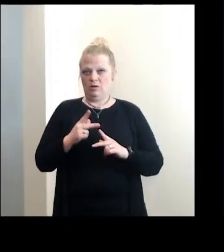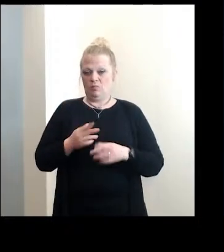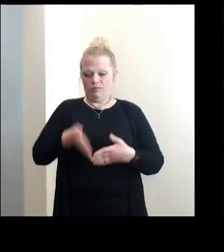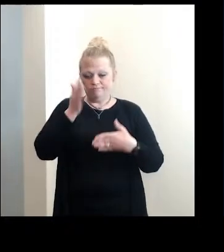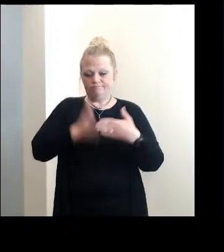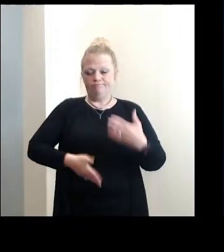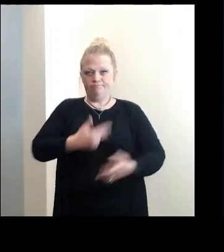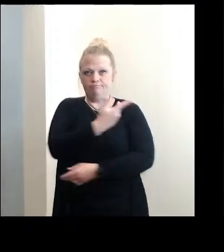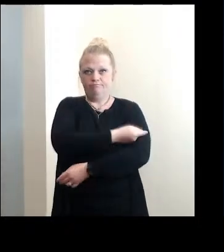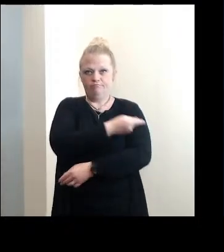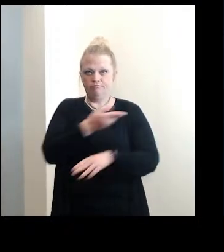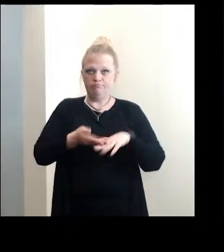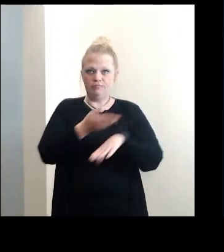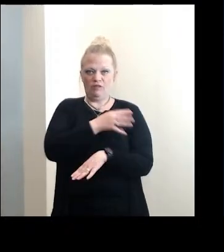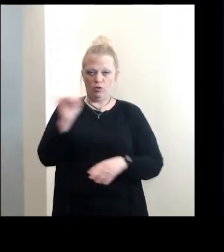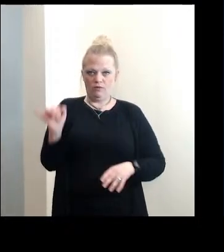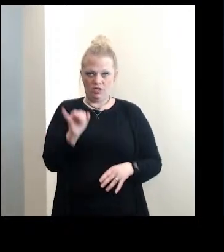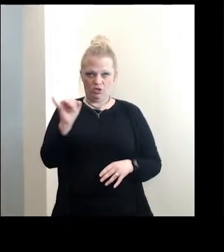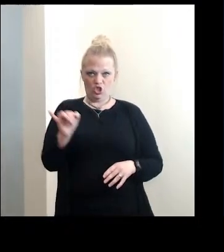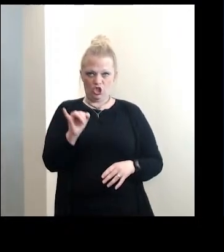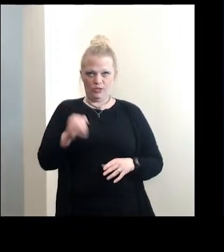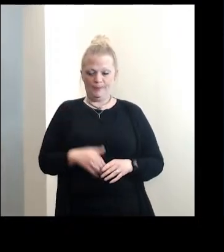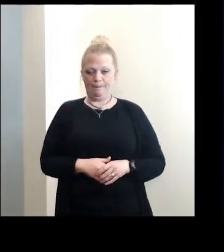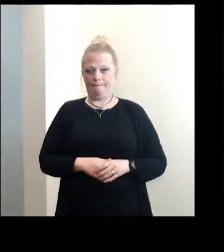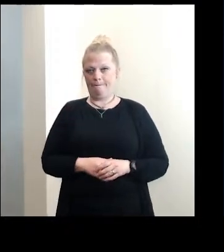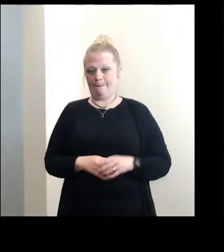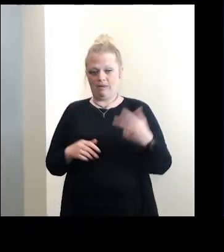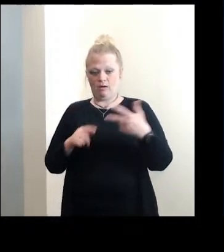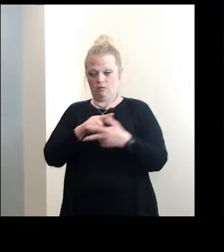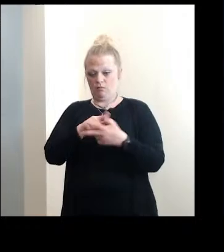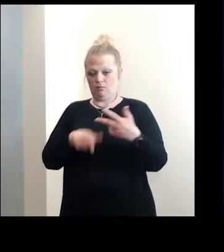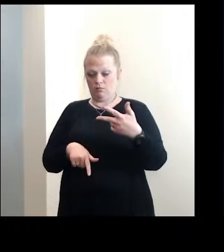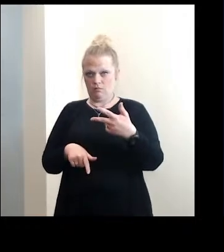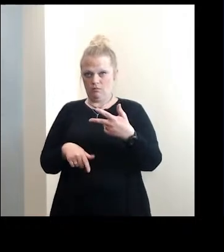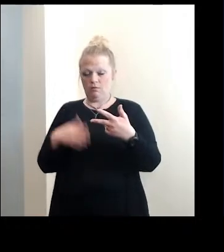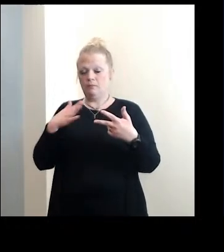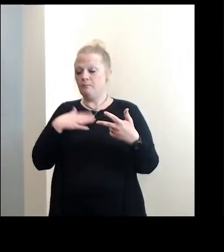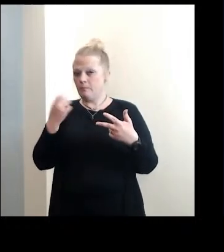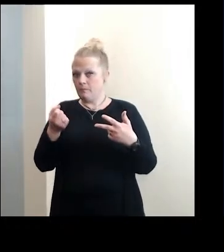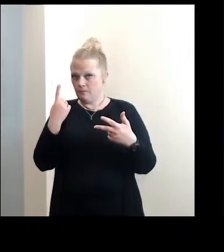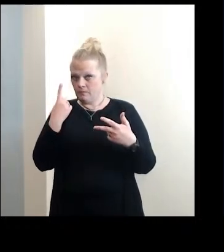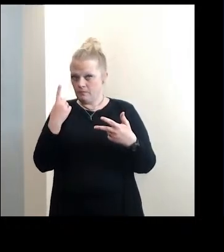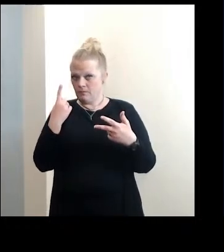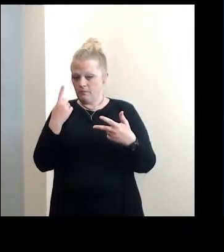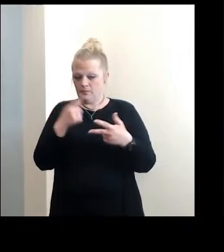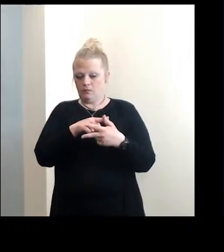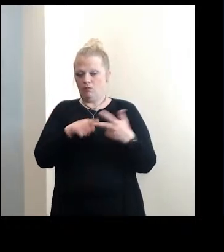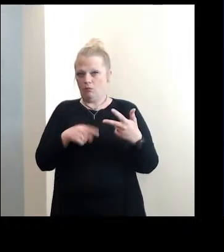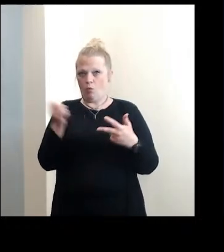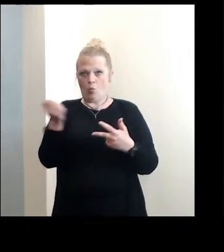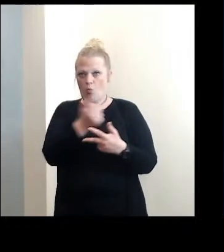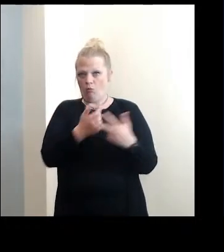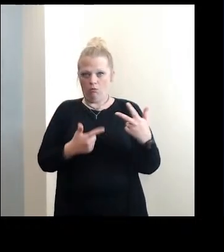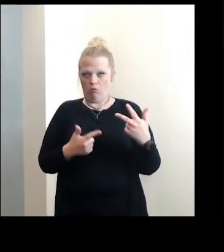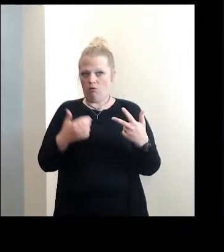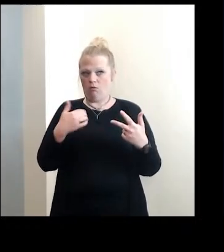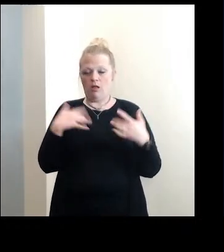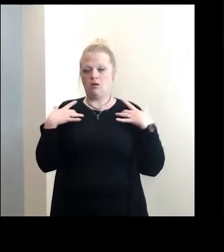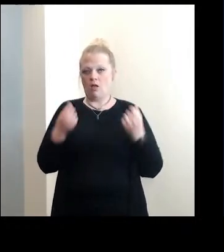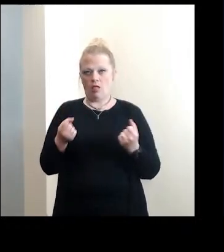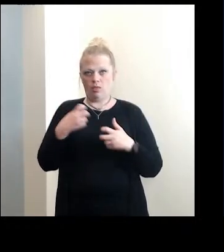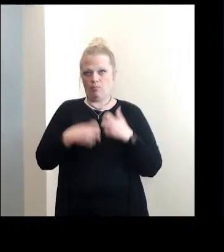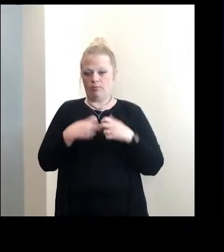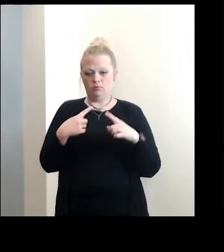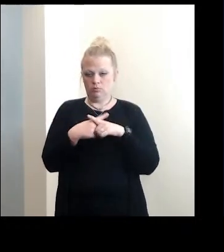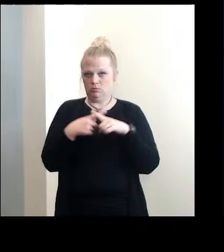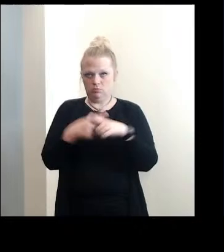vaccinated prior to infection. And of those 3 people, is my understanding, they had significant immunocompromised issues. So